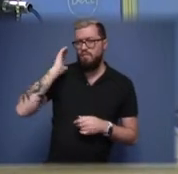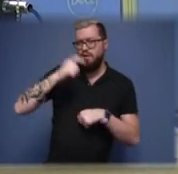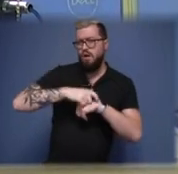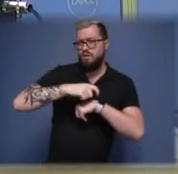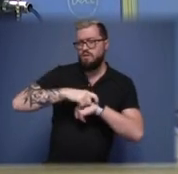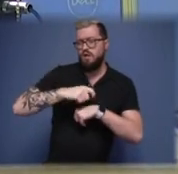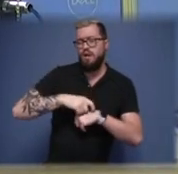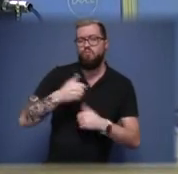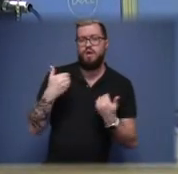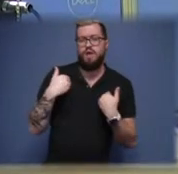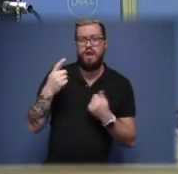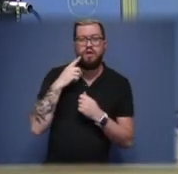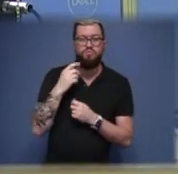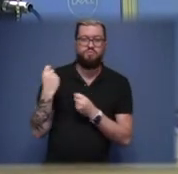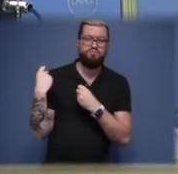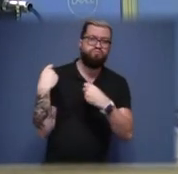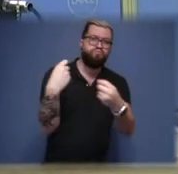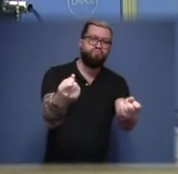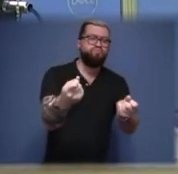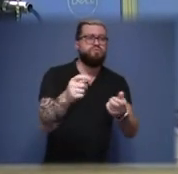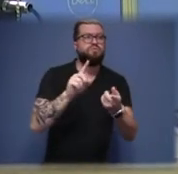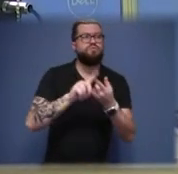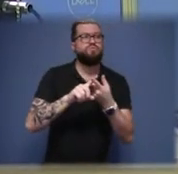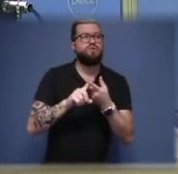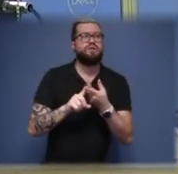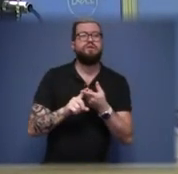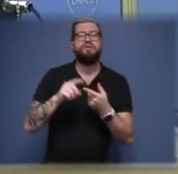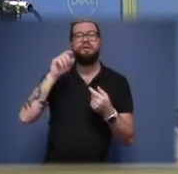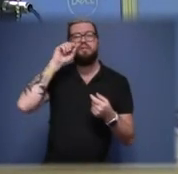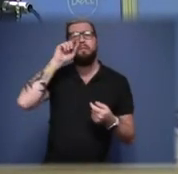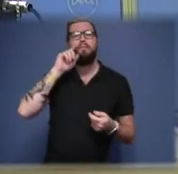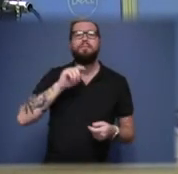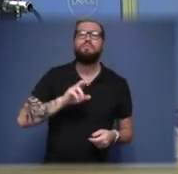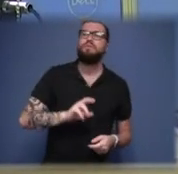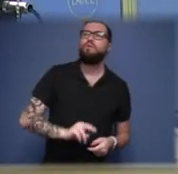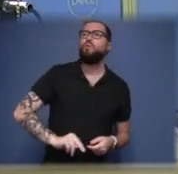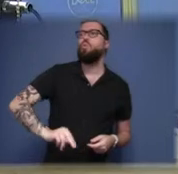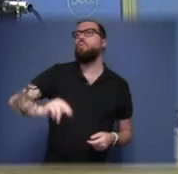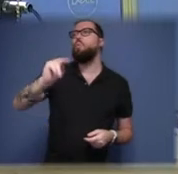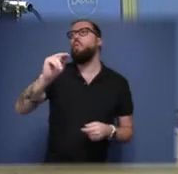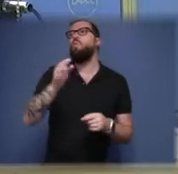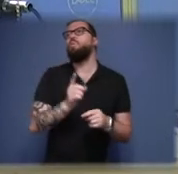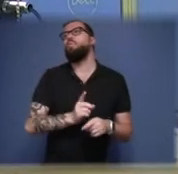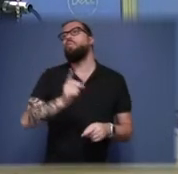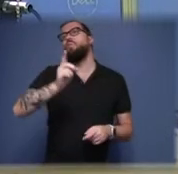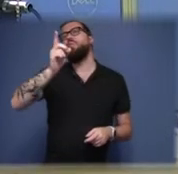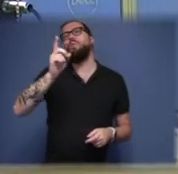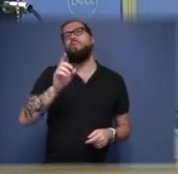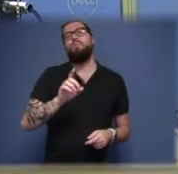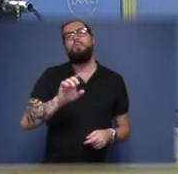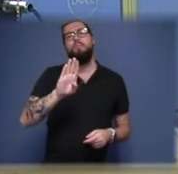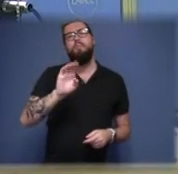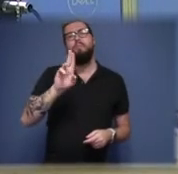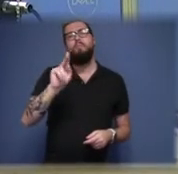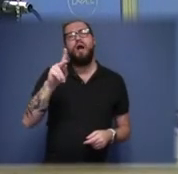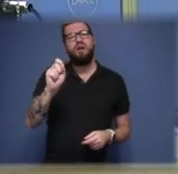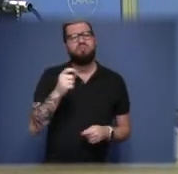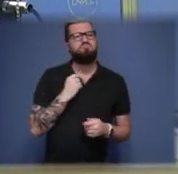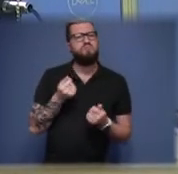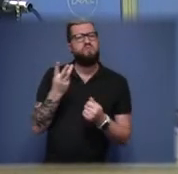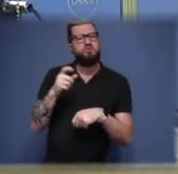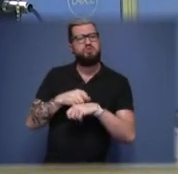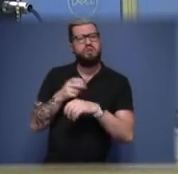and he would drive up to the upper part of the county, Upper Bucks. I went with him a couple